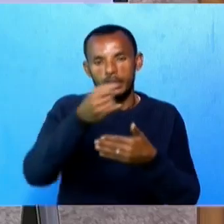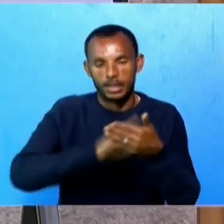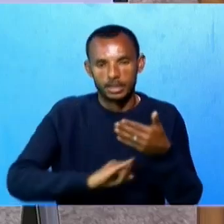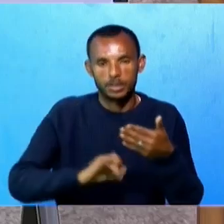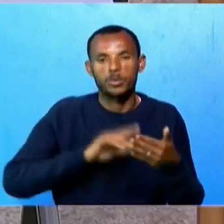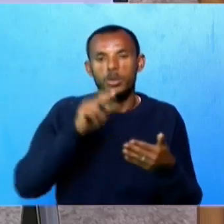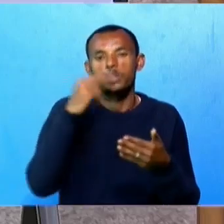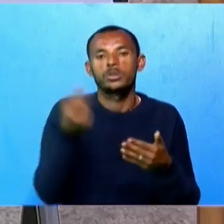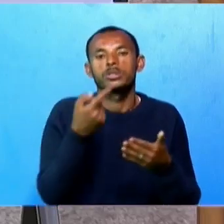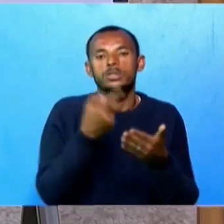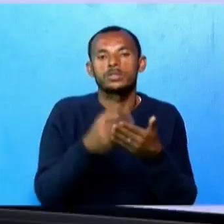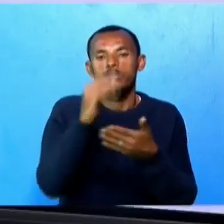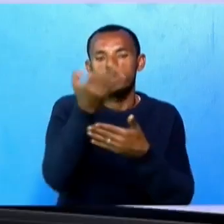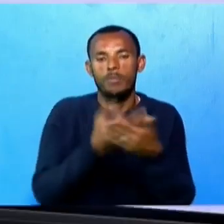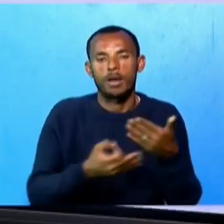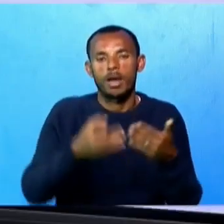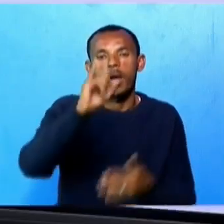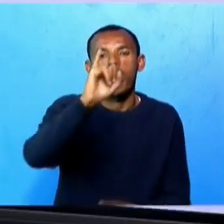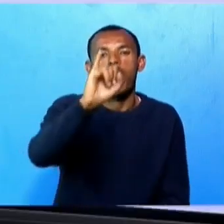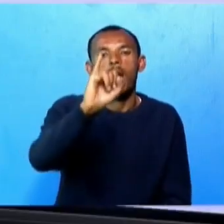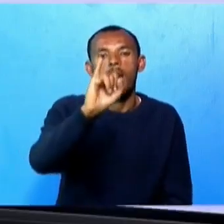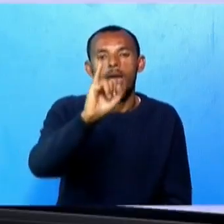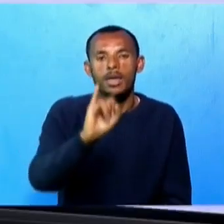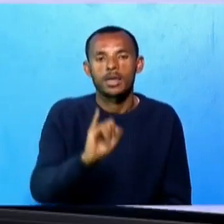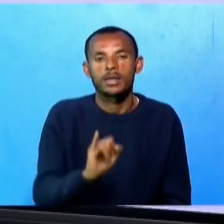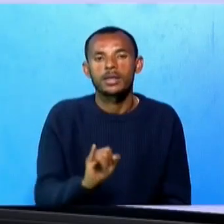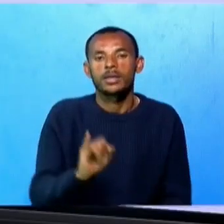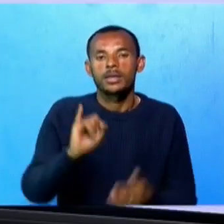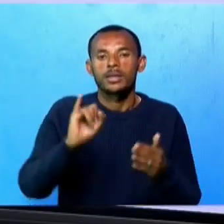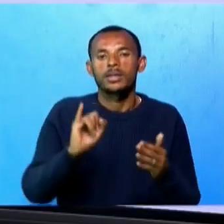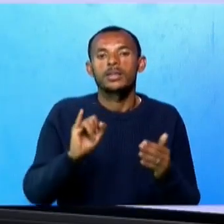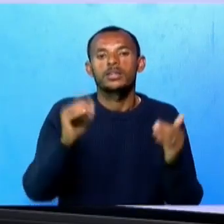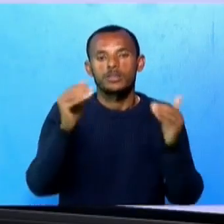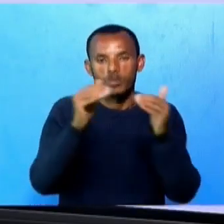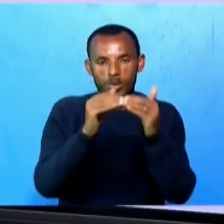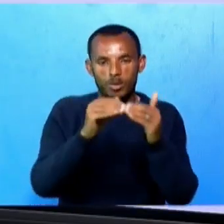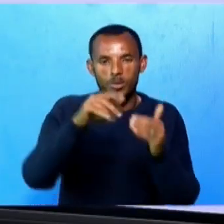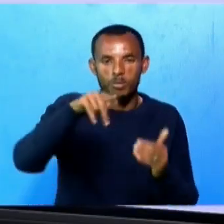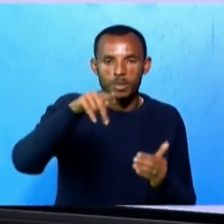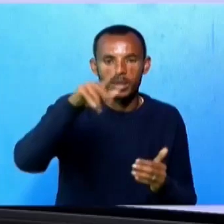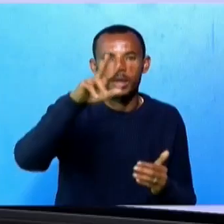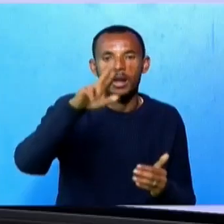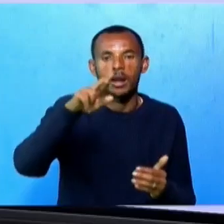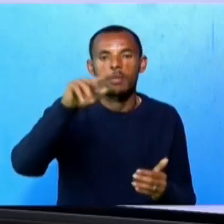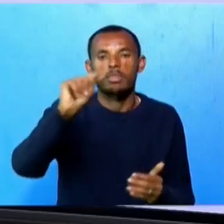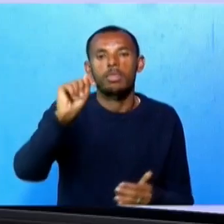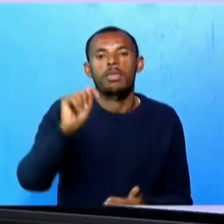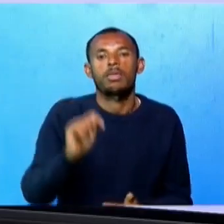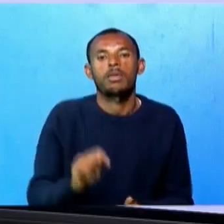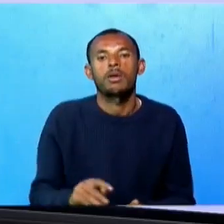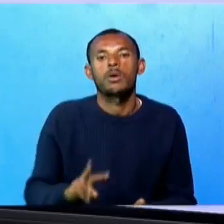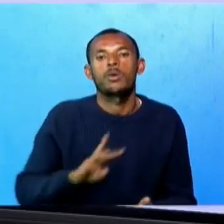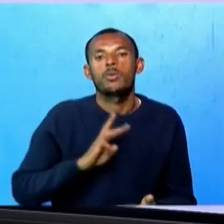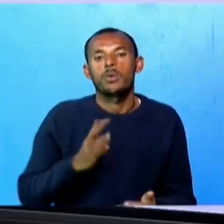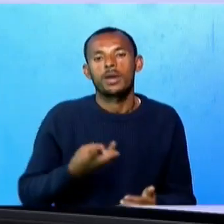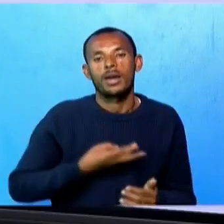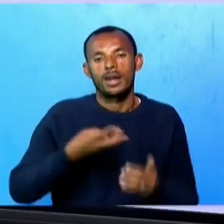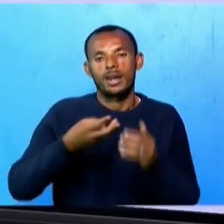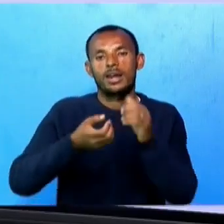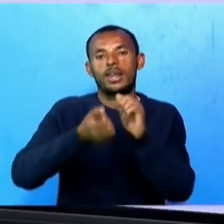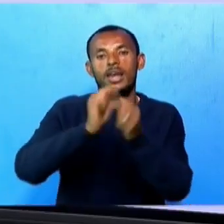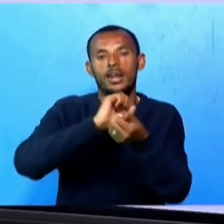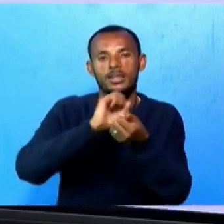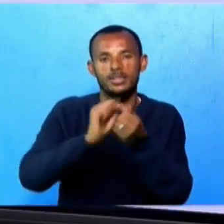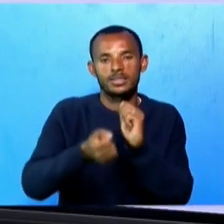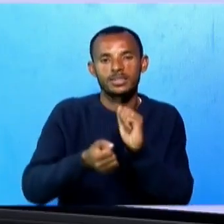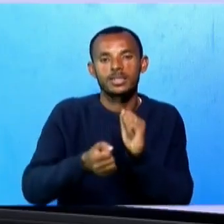okay? So I is defined in this manner. Now, we can rearrange